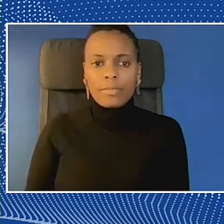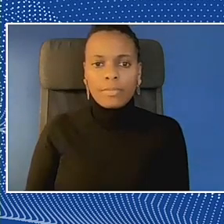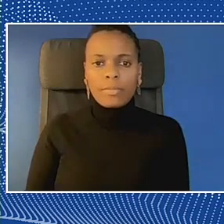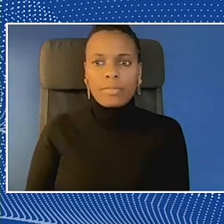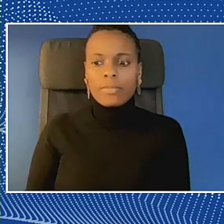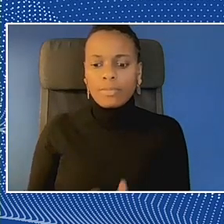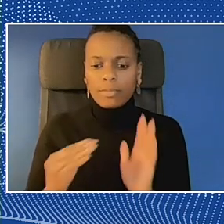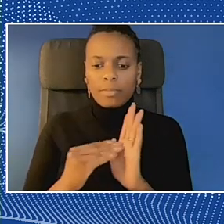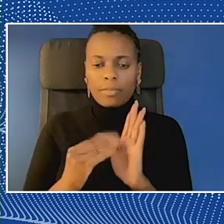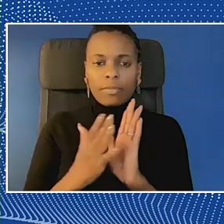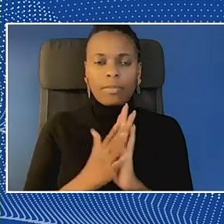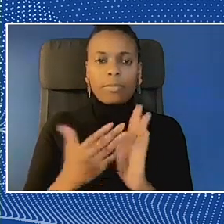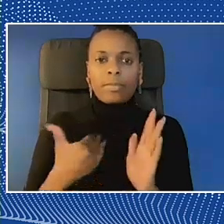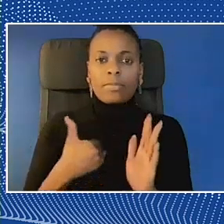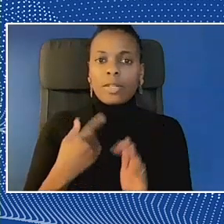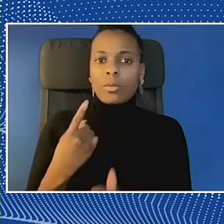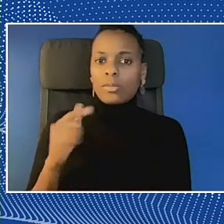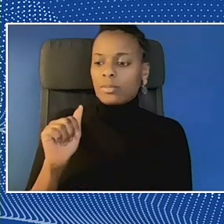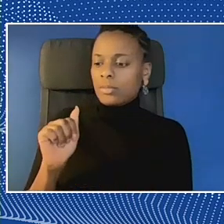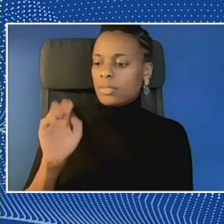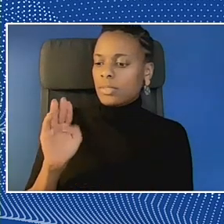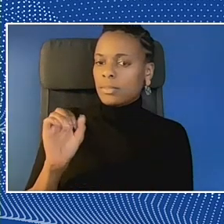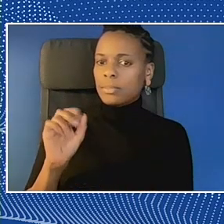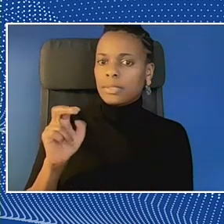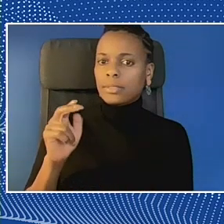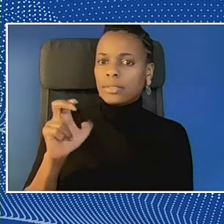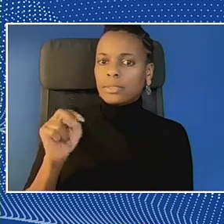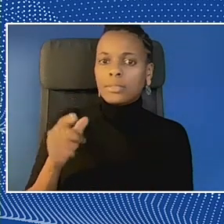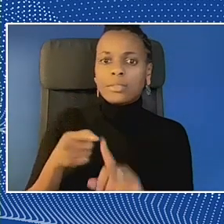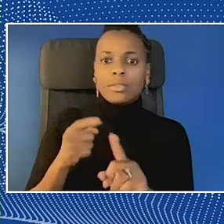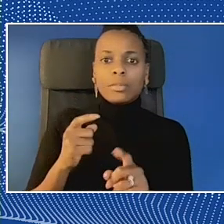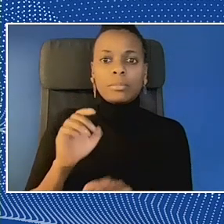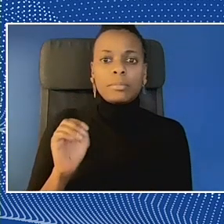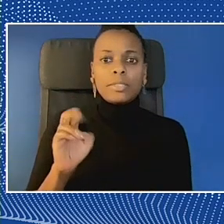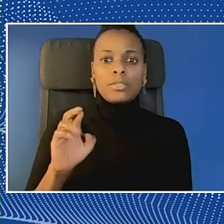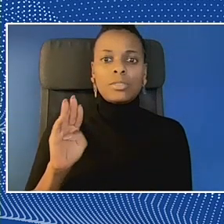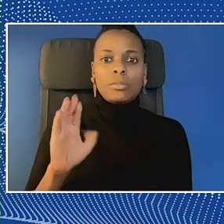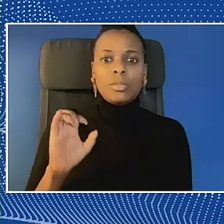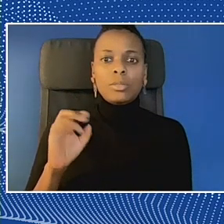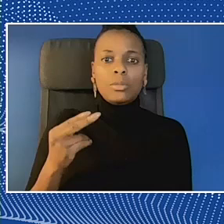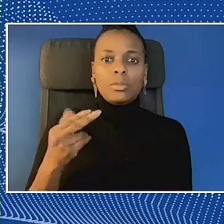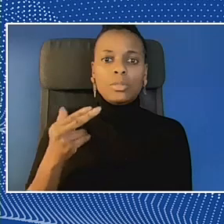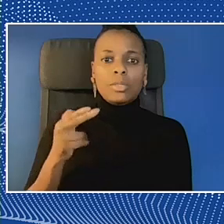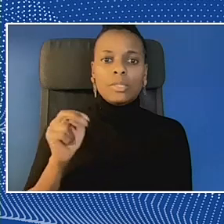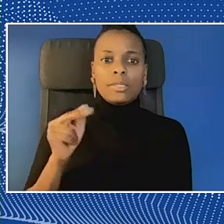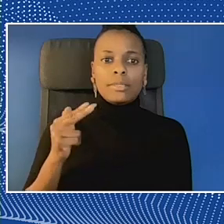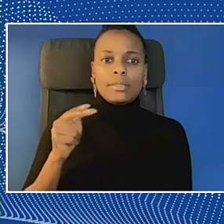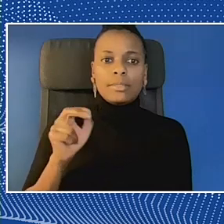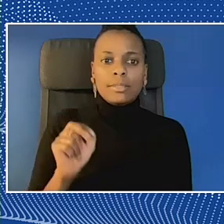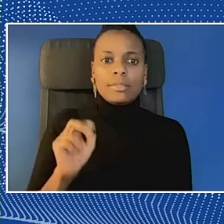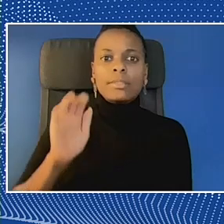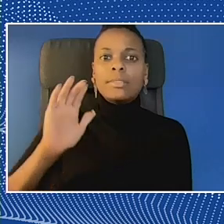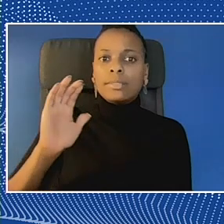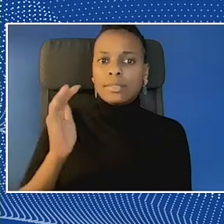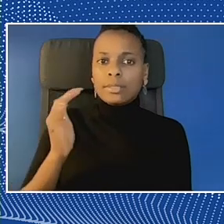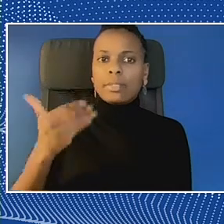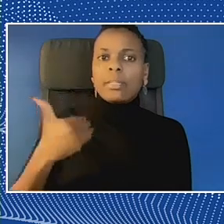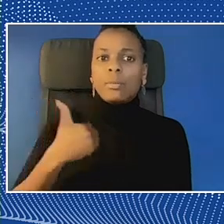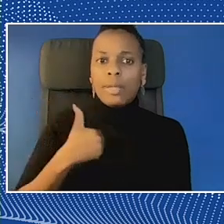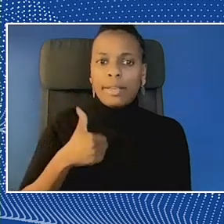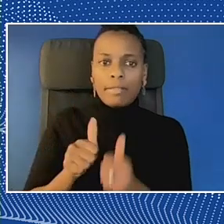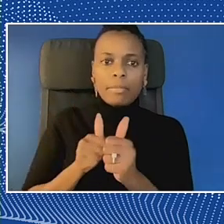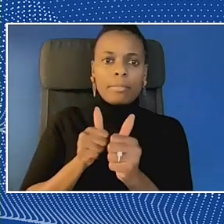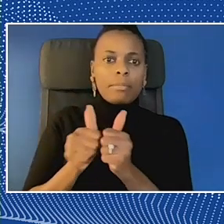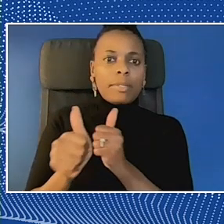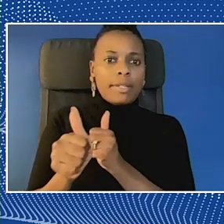note that we do have an abstention from Mr. Buchanan, and looks like we have this passed as there